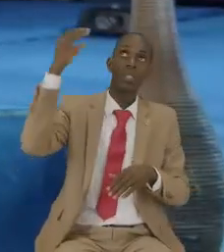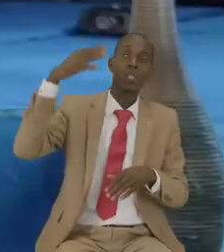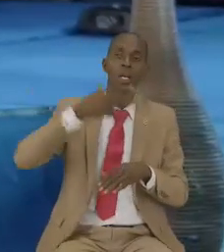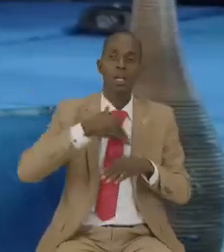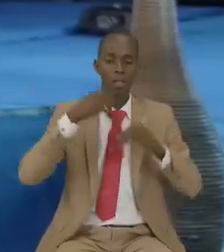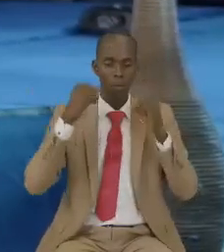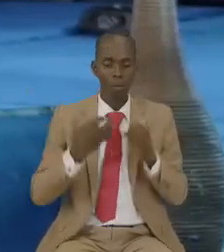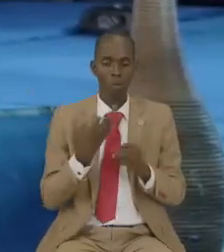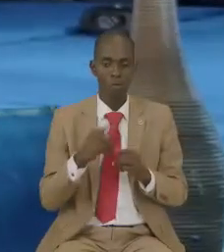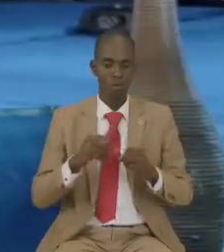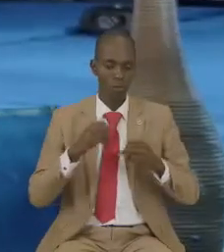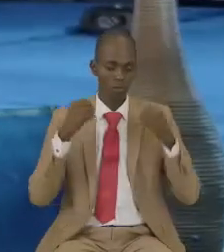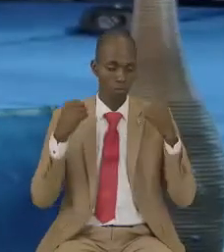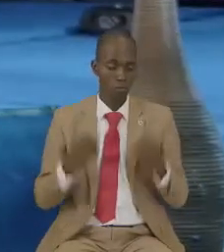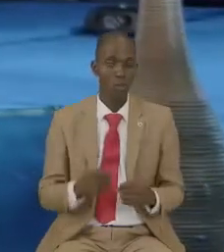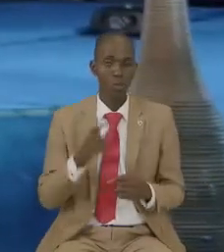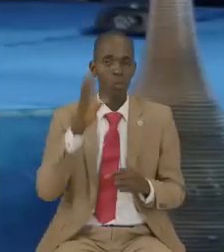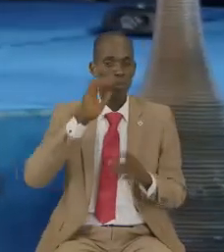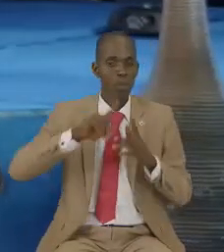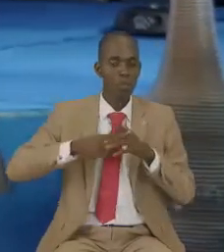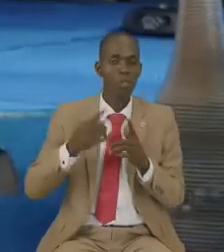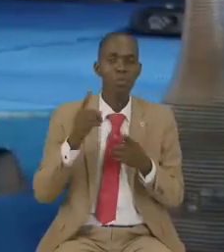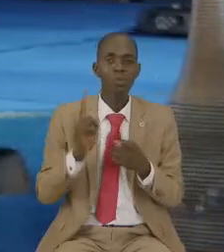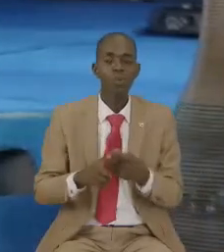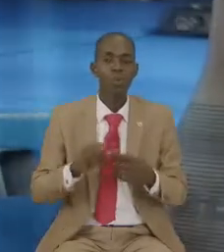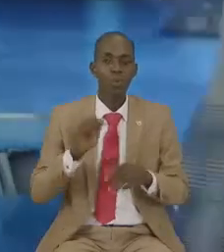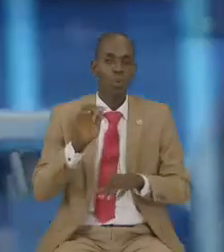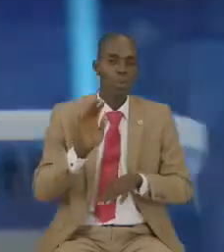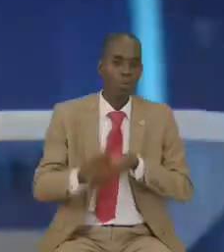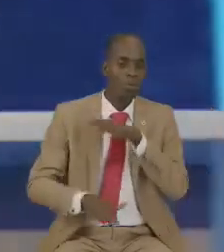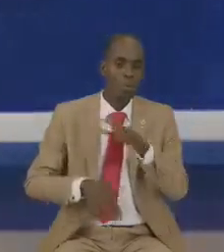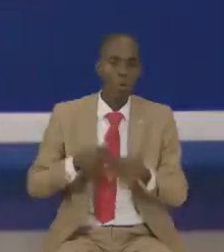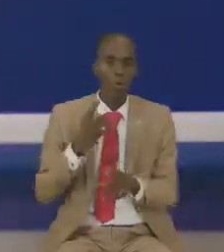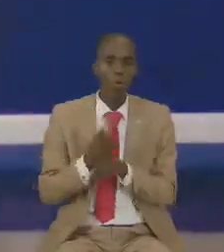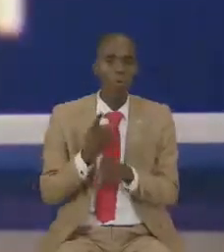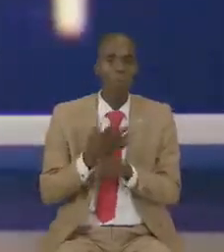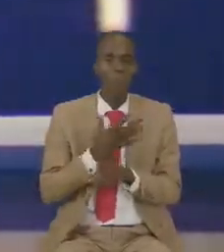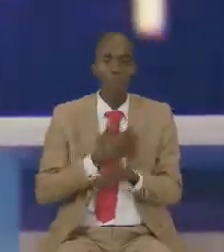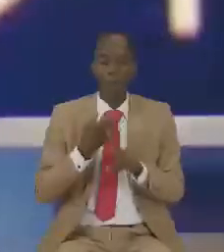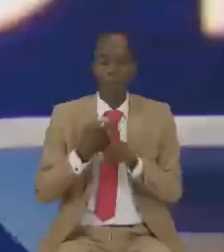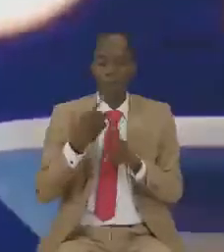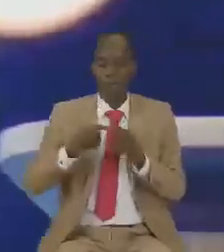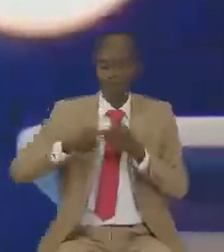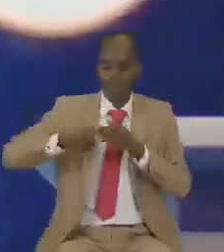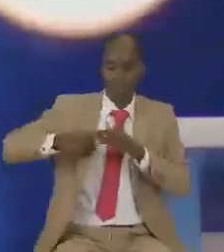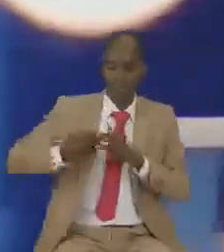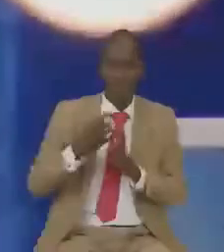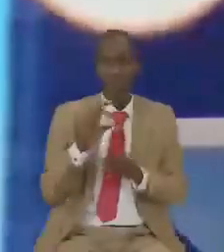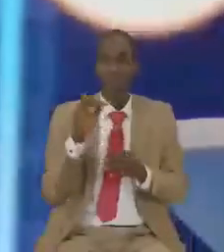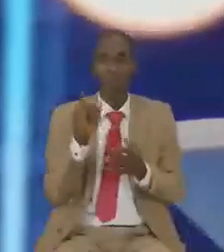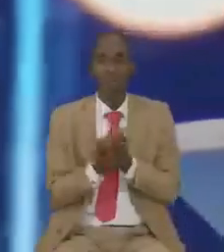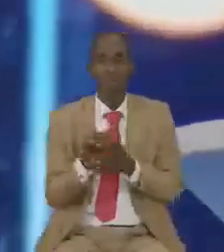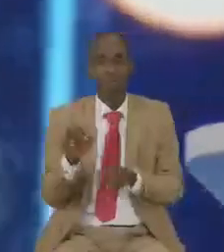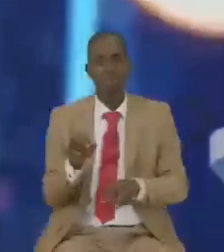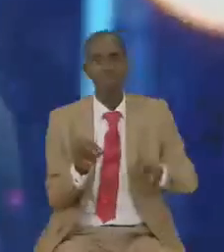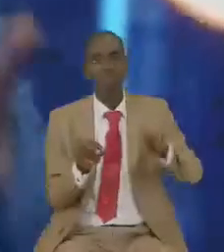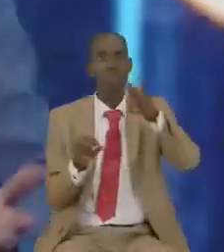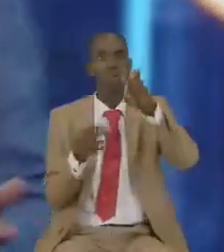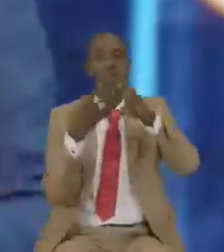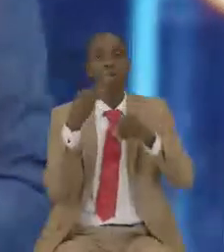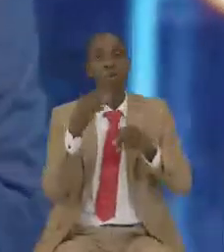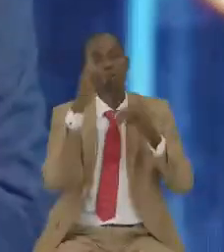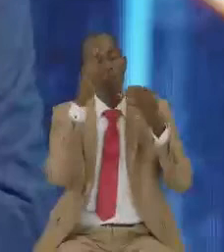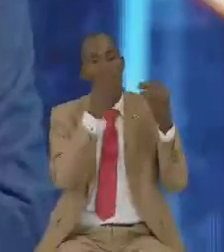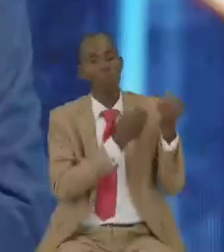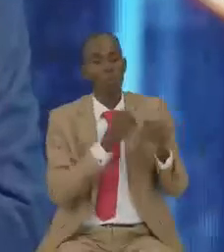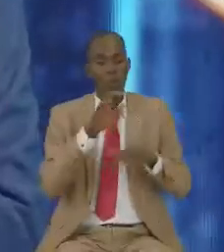strength to now begin to walk uprightly. And from the beginning of that journey of faith,